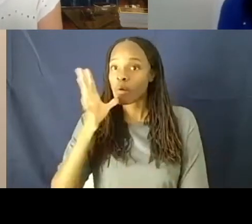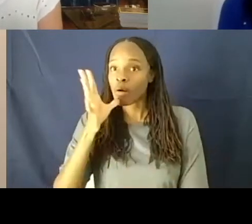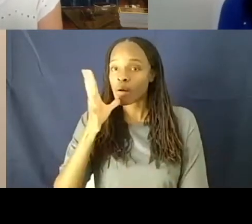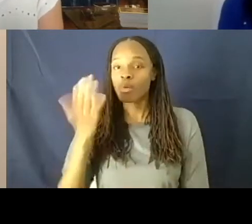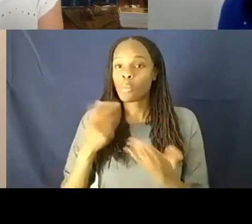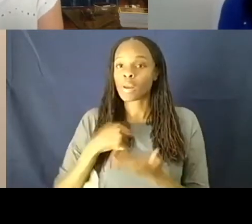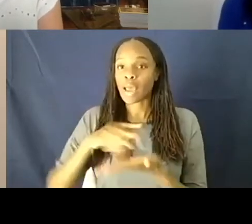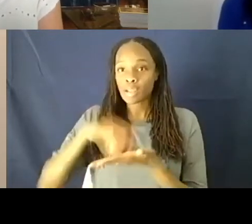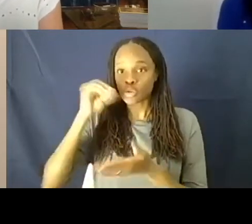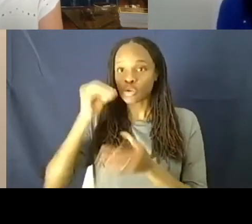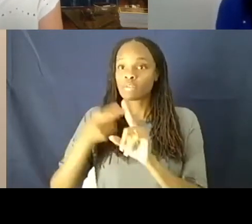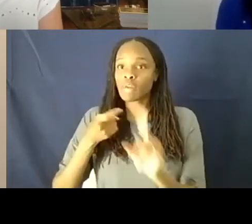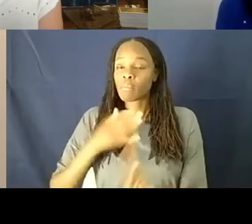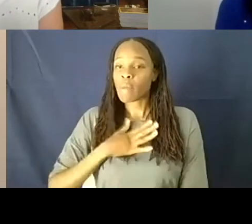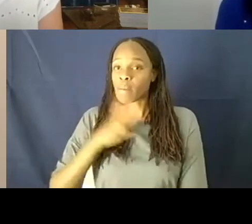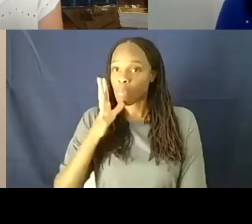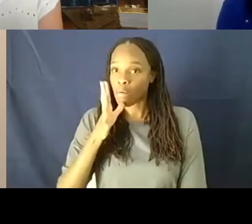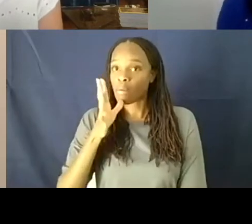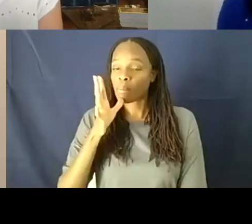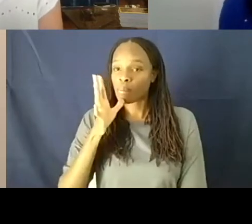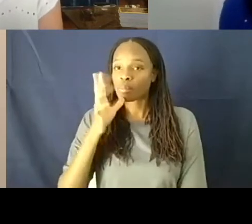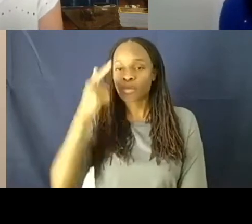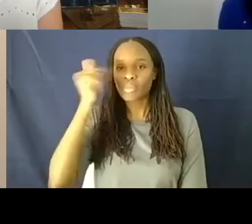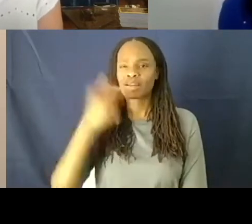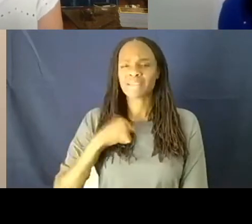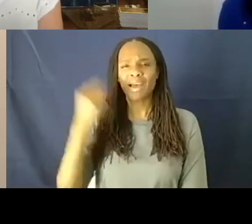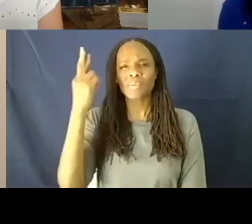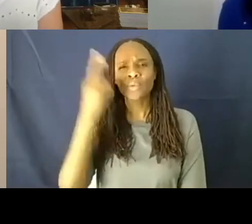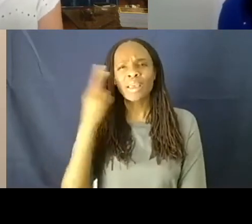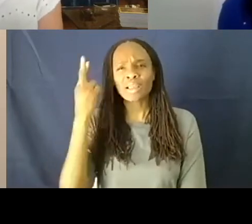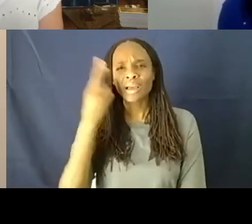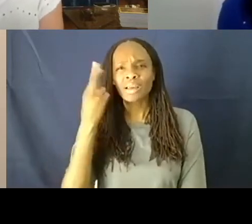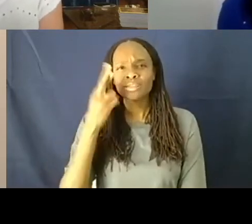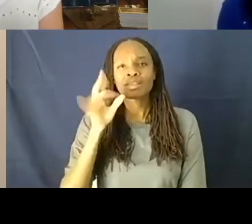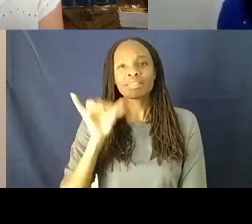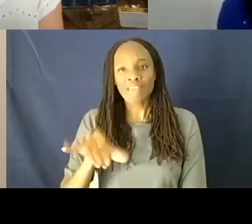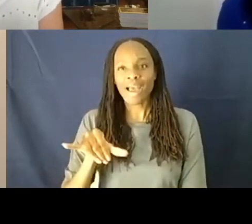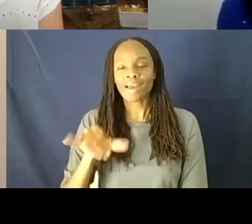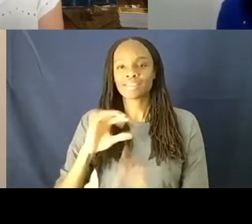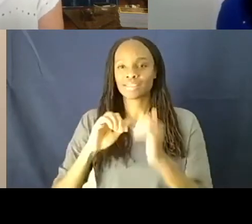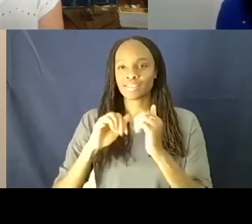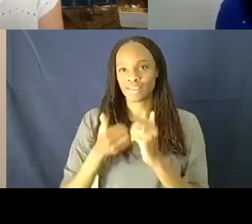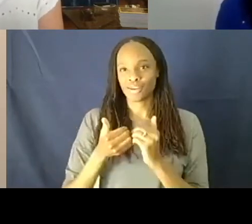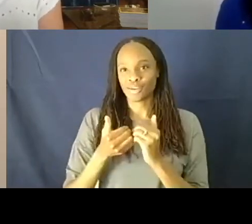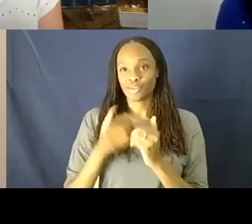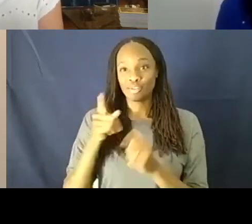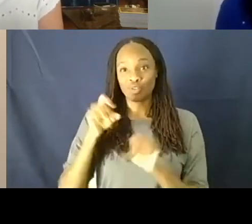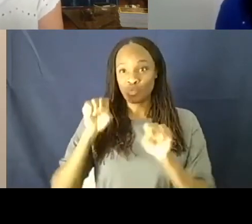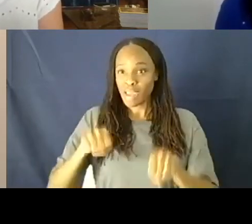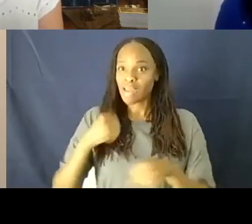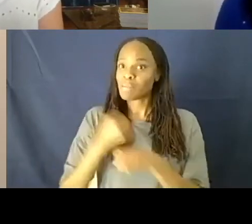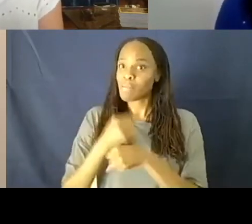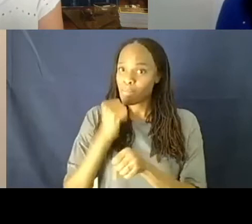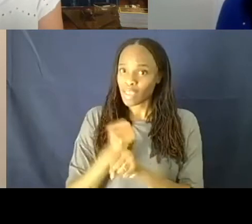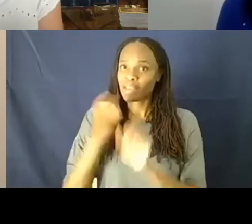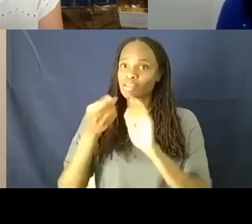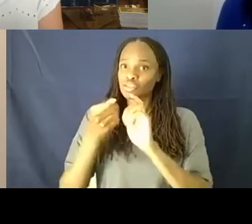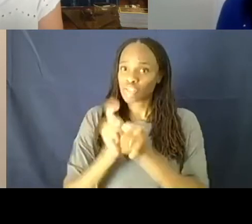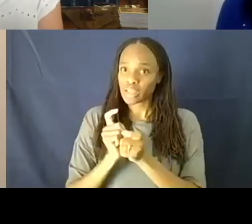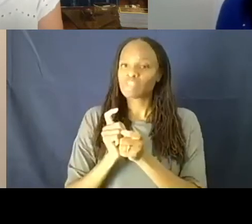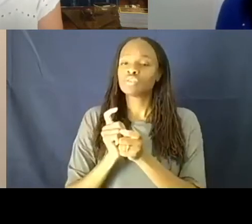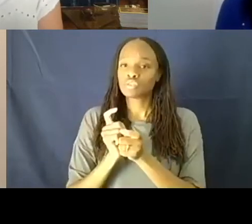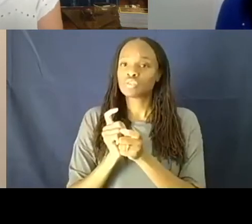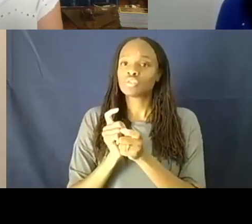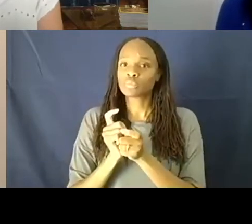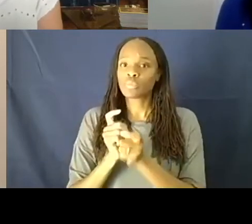her, is because I realized that that's how you make change. You